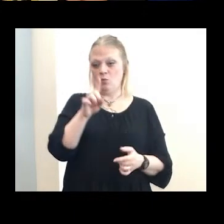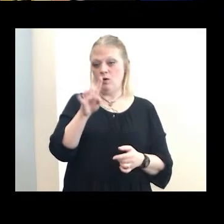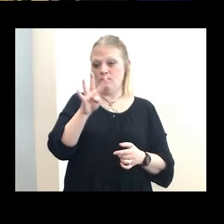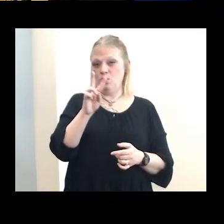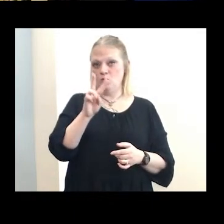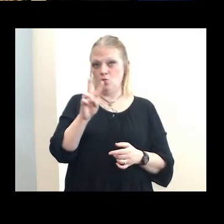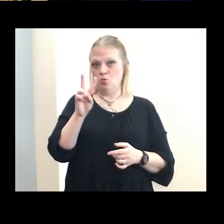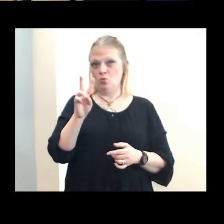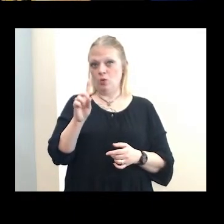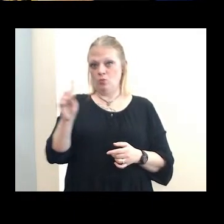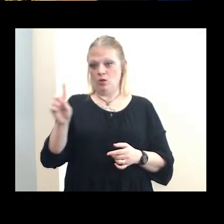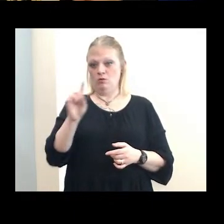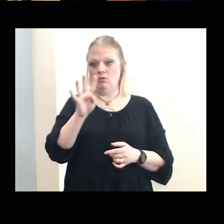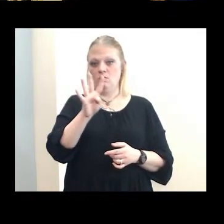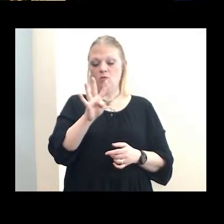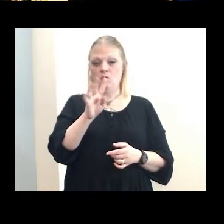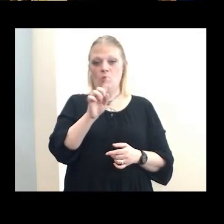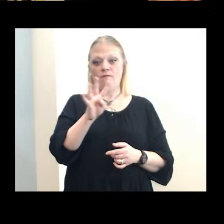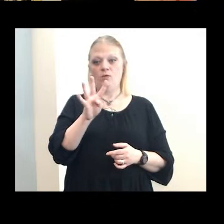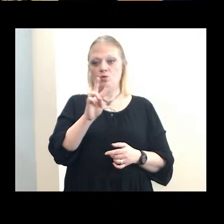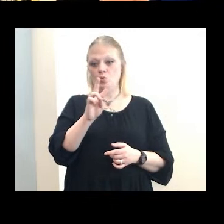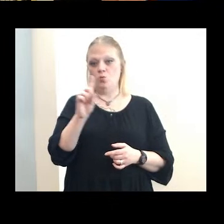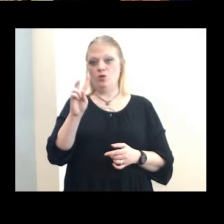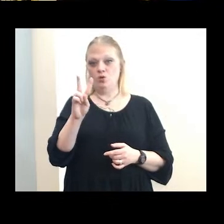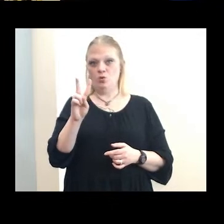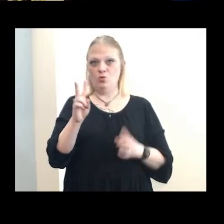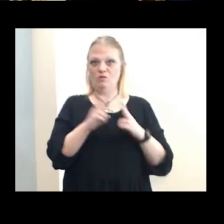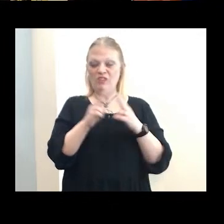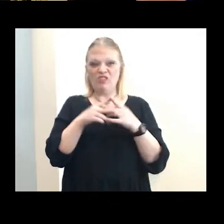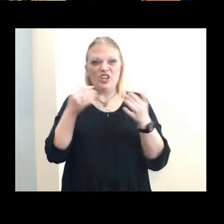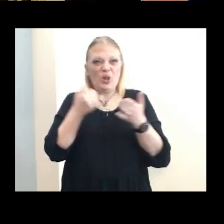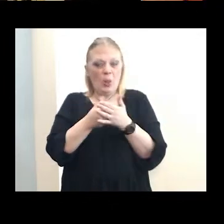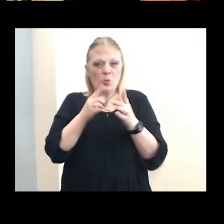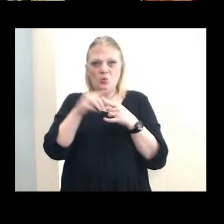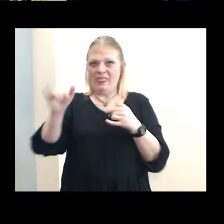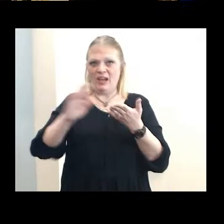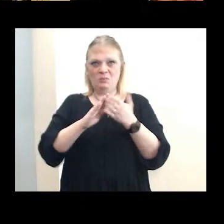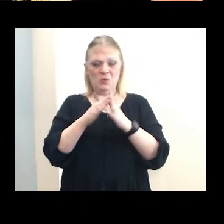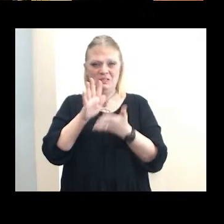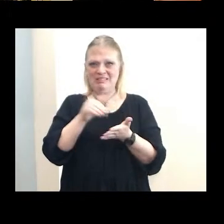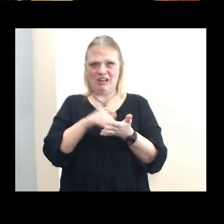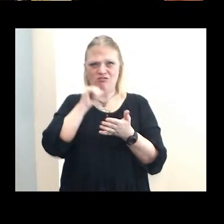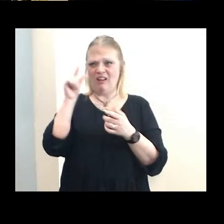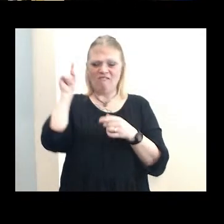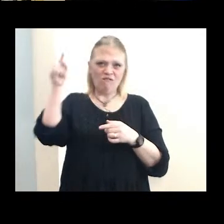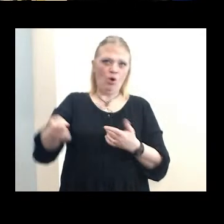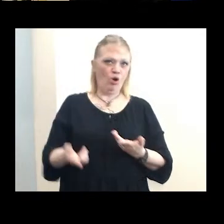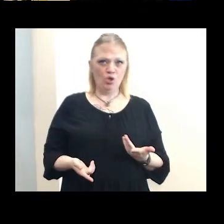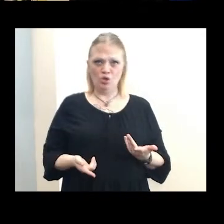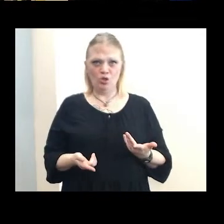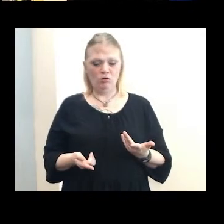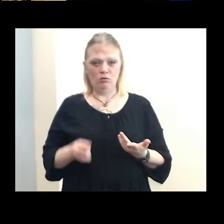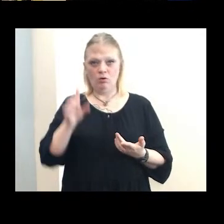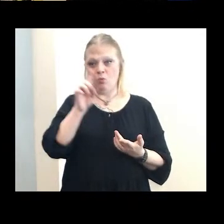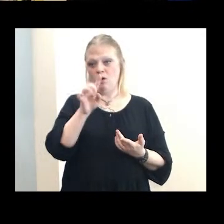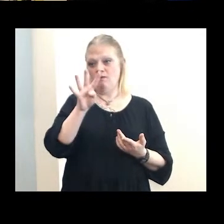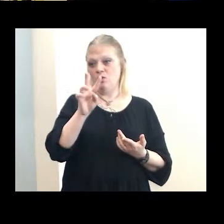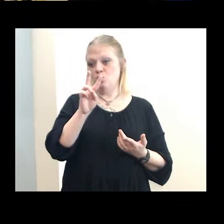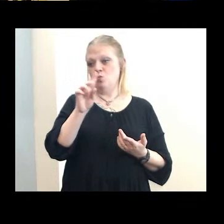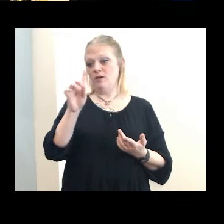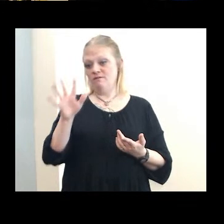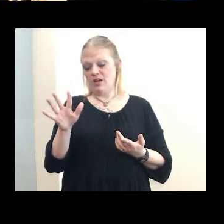14211, 14212, you're very close to the Delavan Grider Community Center. It's not that far away.